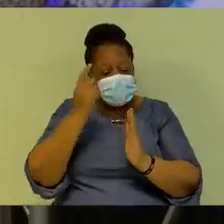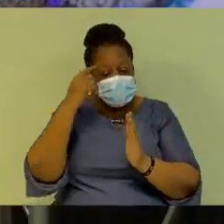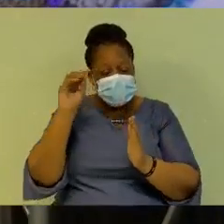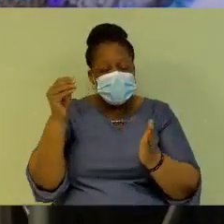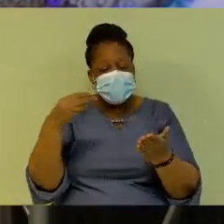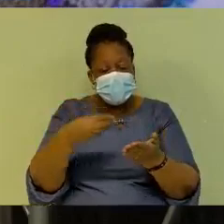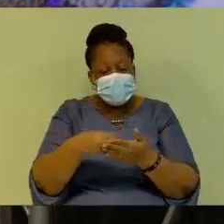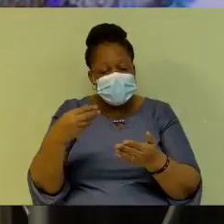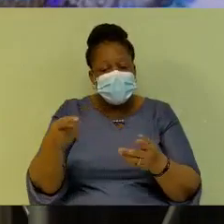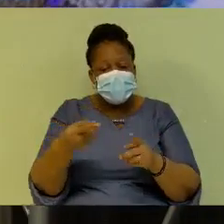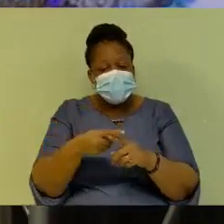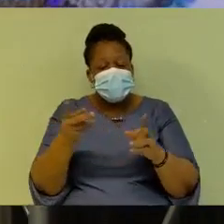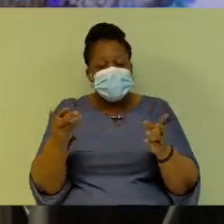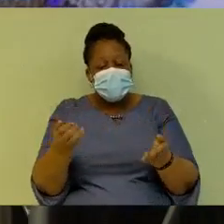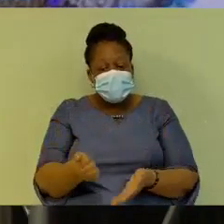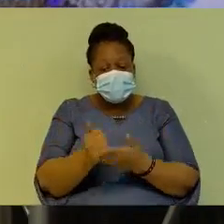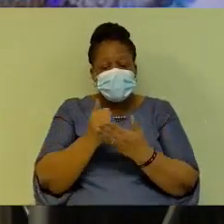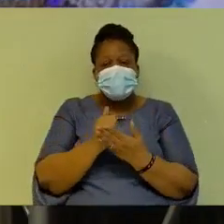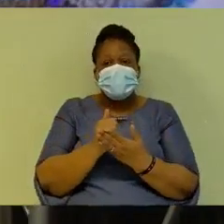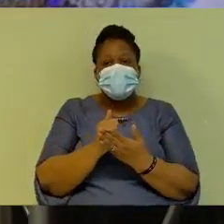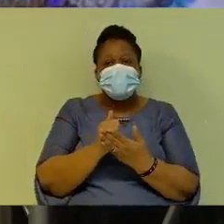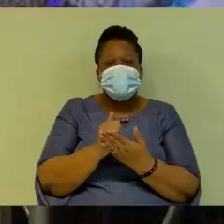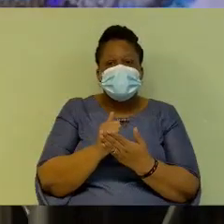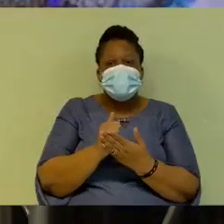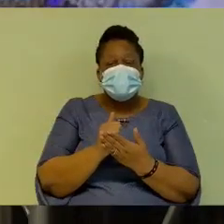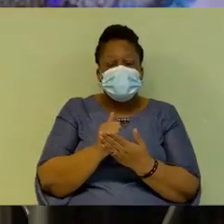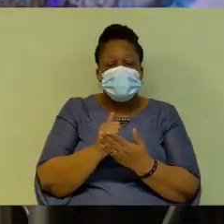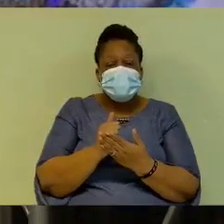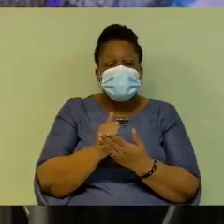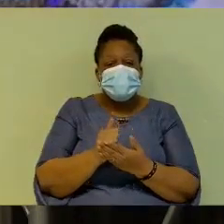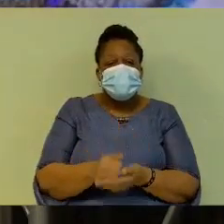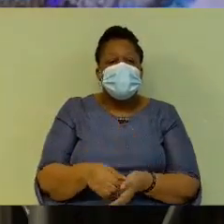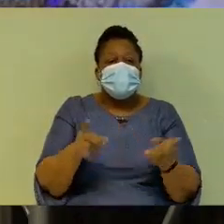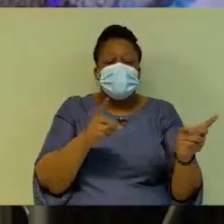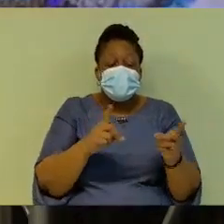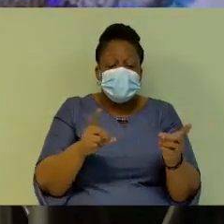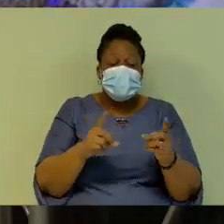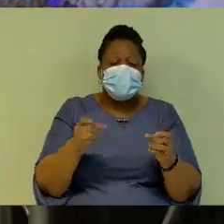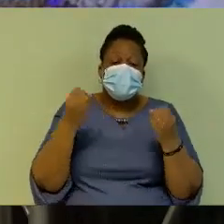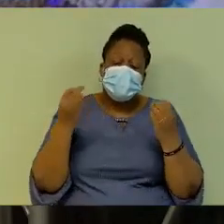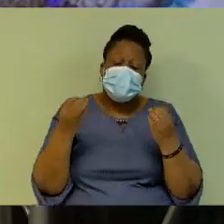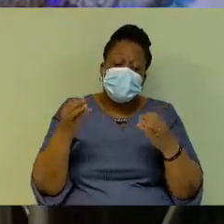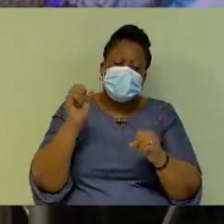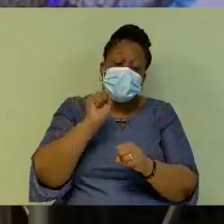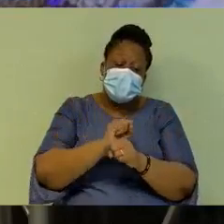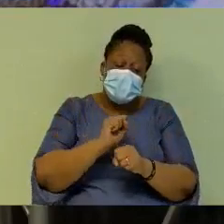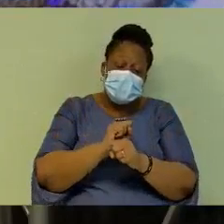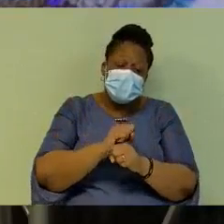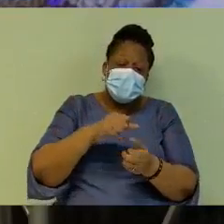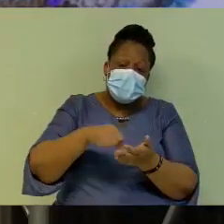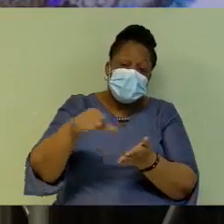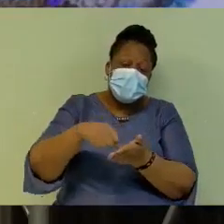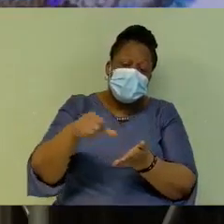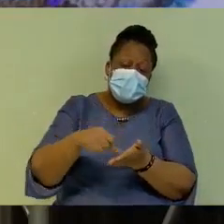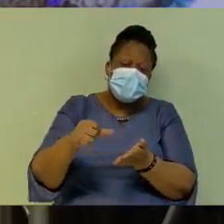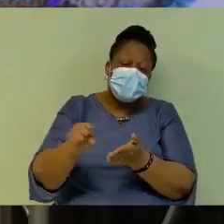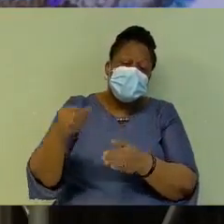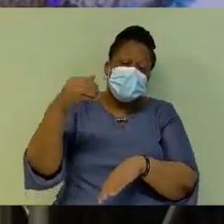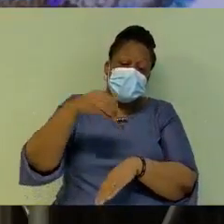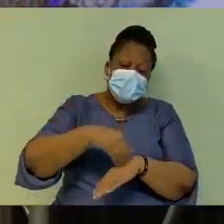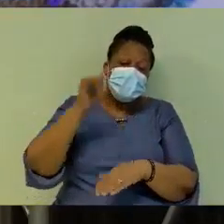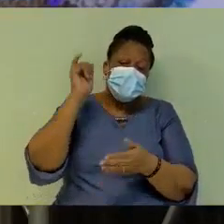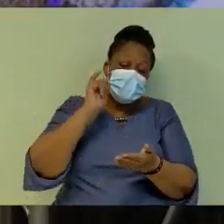the conservative spending and thrift in being able to pay off the IMF. It is not a situation that we plan to put ourselves